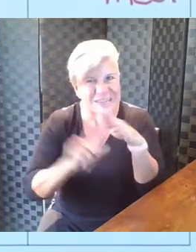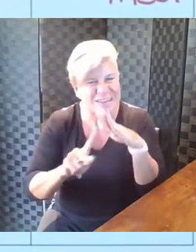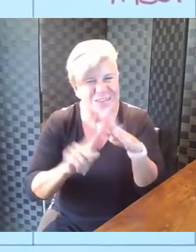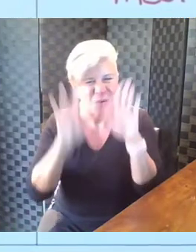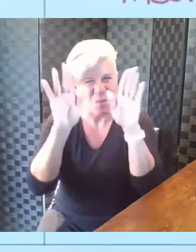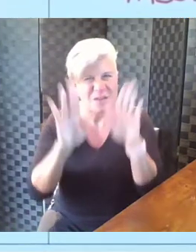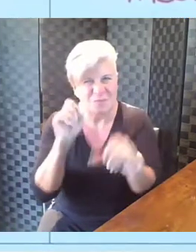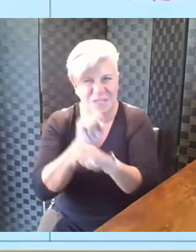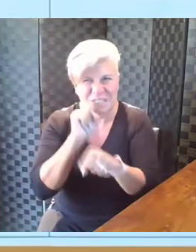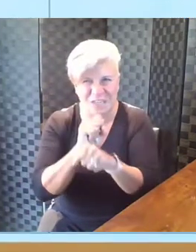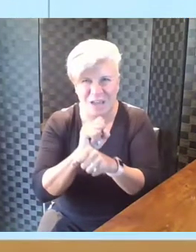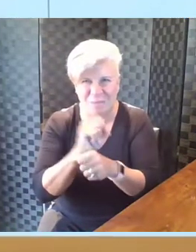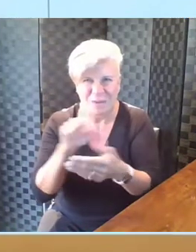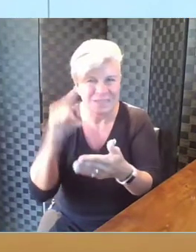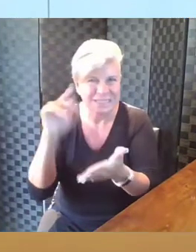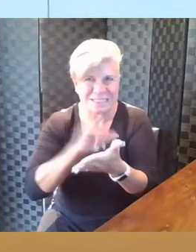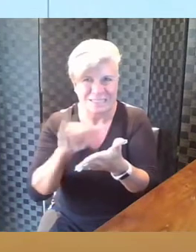Meat.